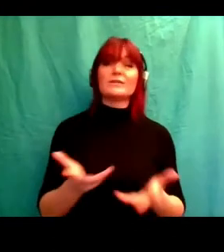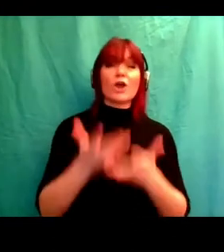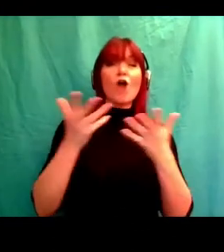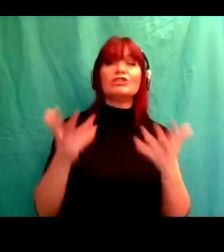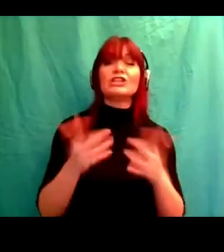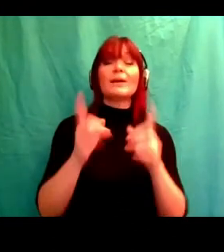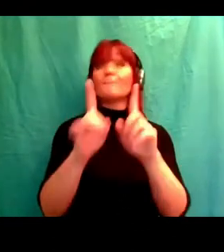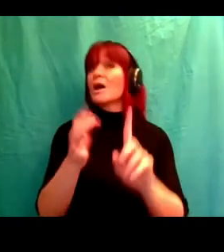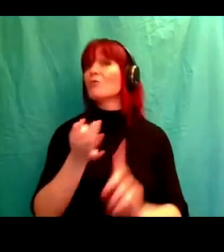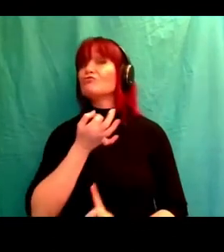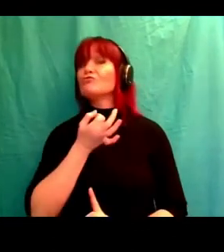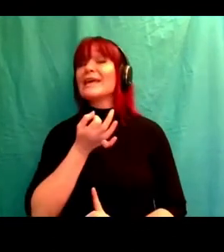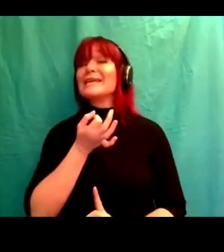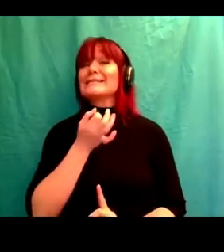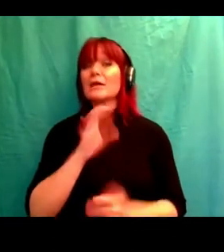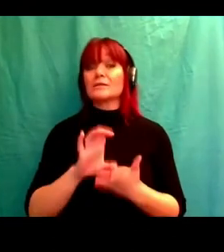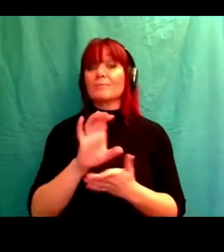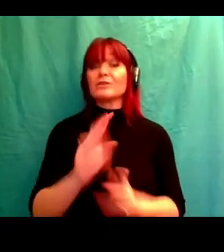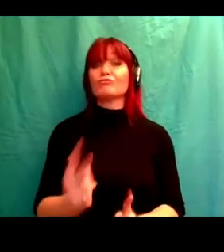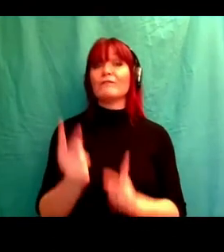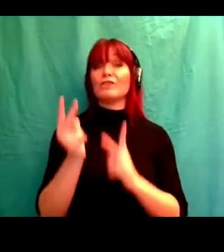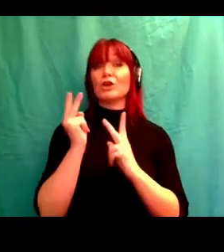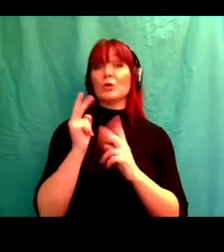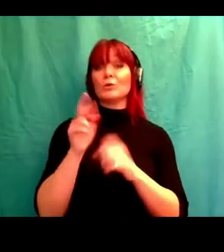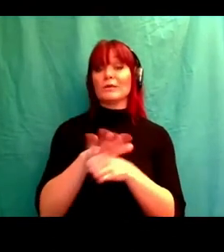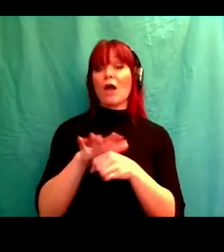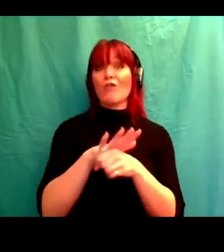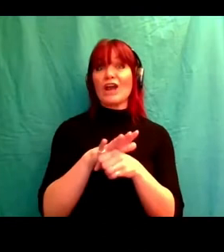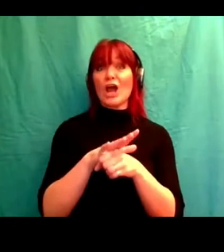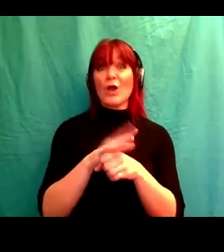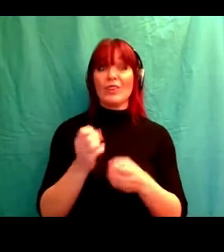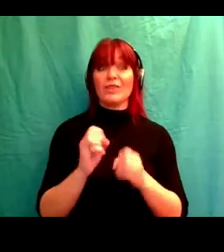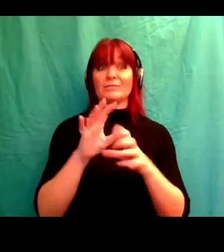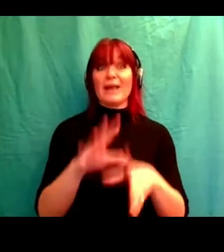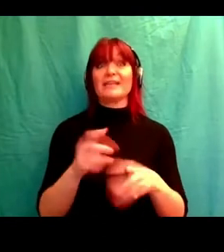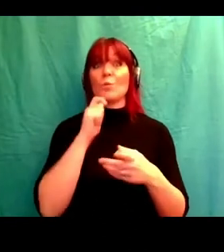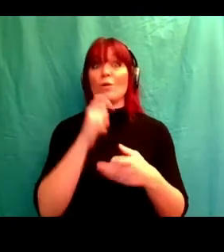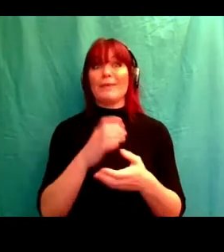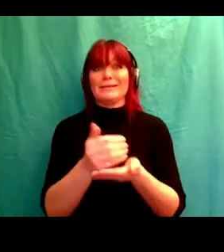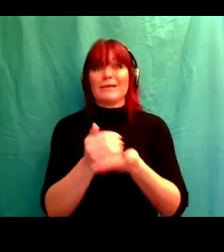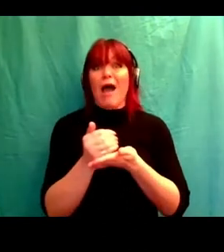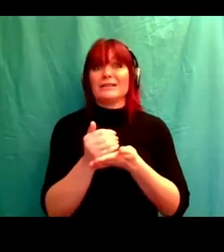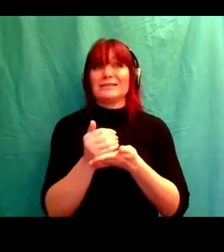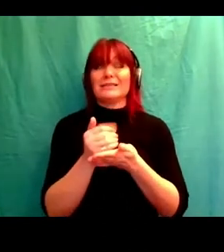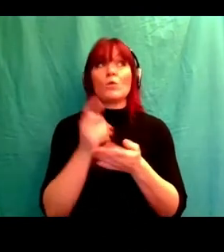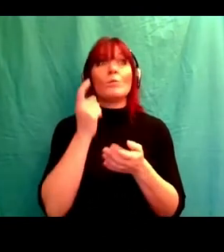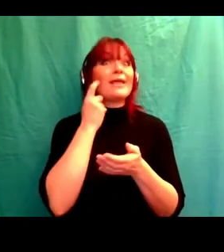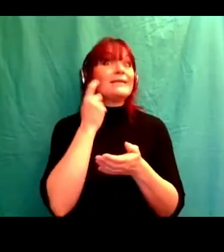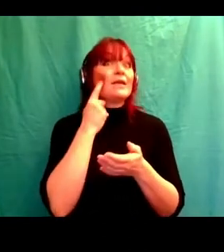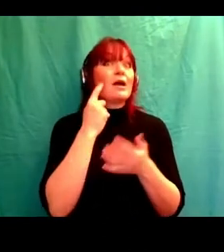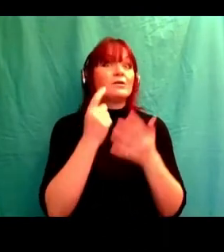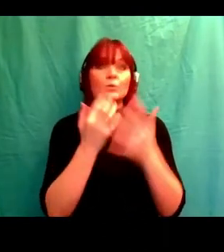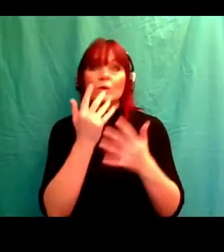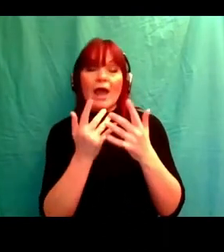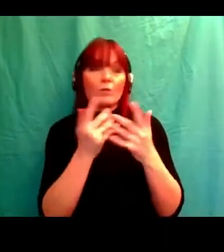spending review scenario, public services being really tight, that the focus ends up being on the things which are easier to count, like hospital activity, and quicker to